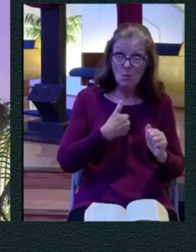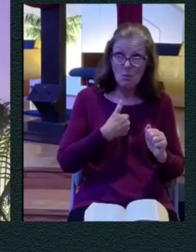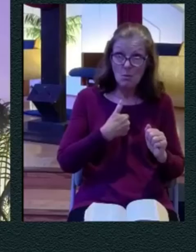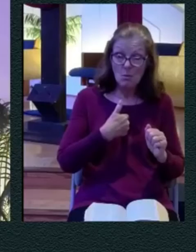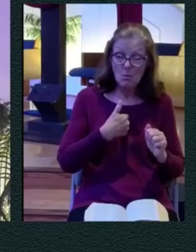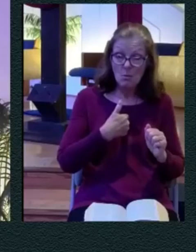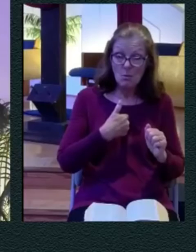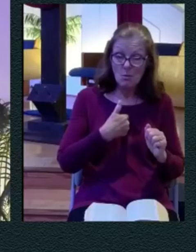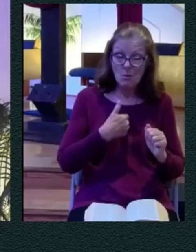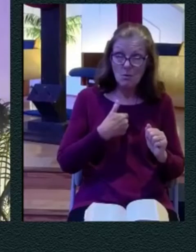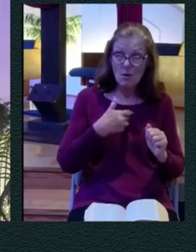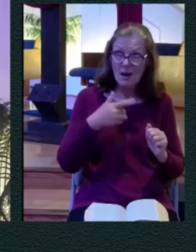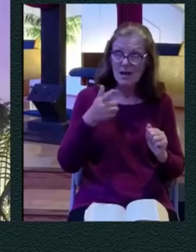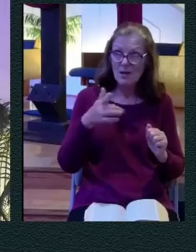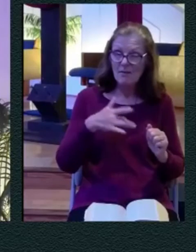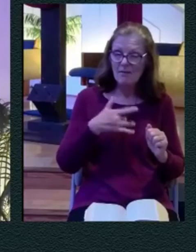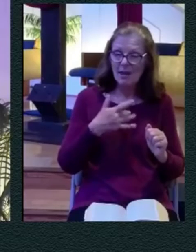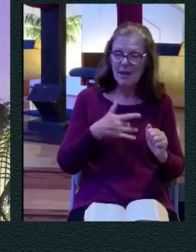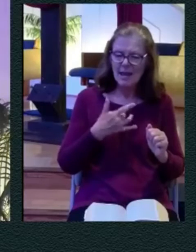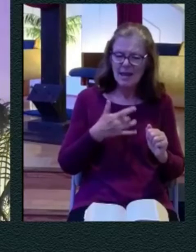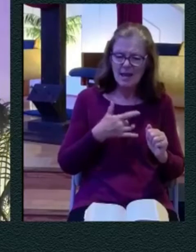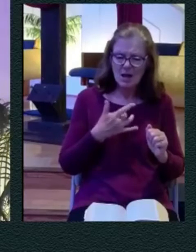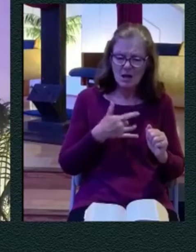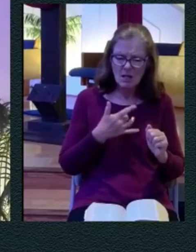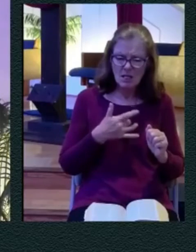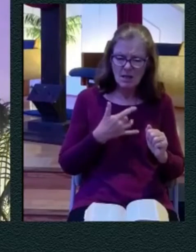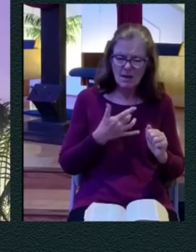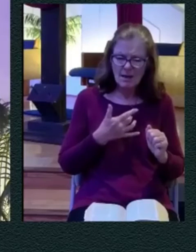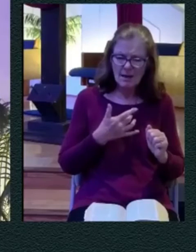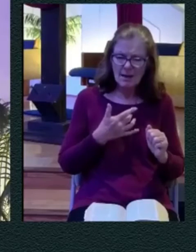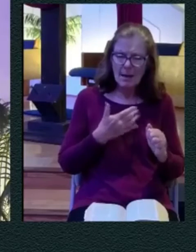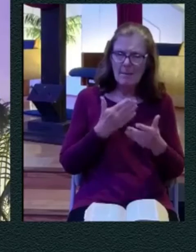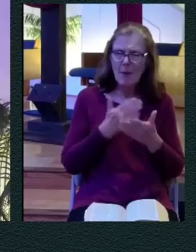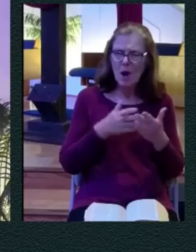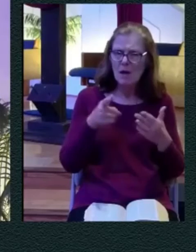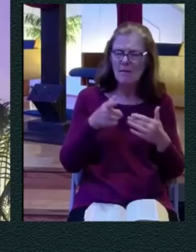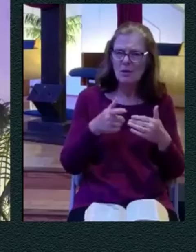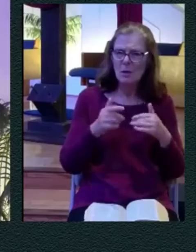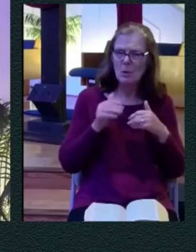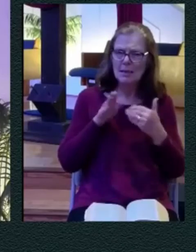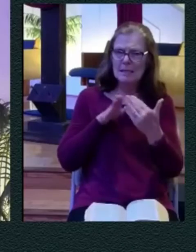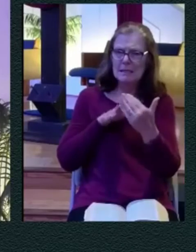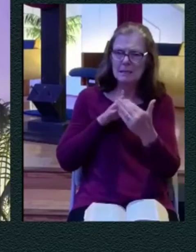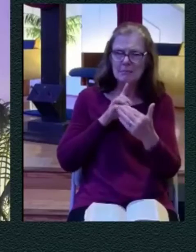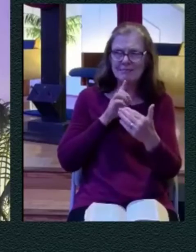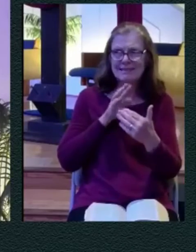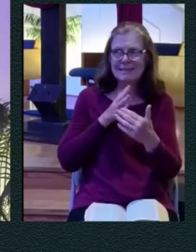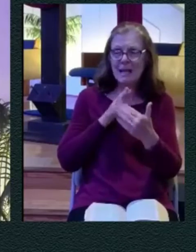sense are diametrically opposed to God?